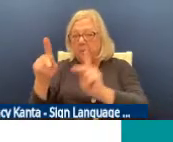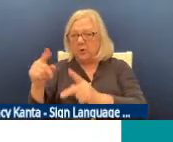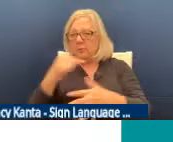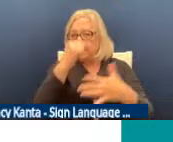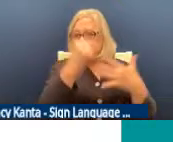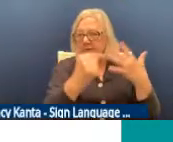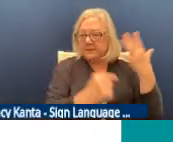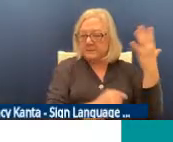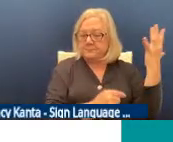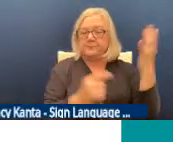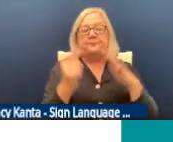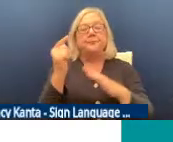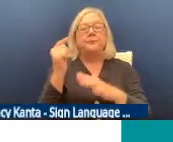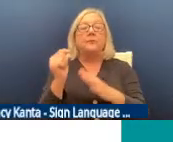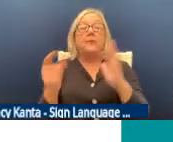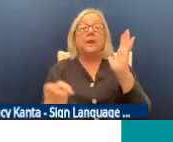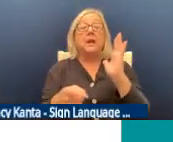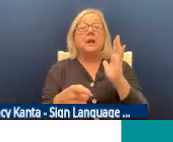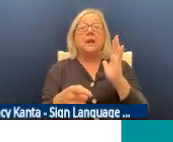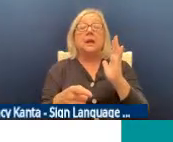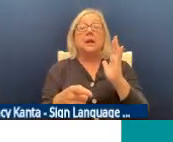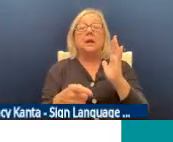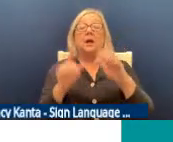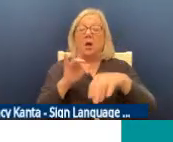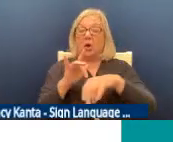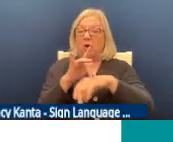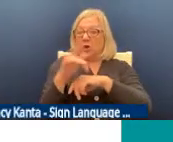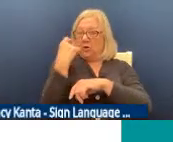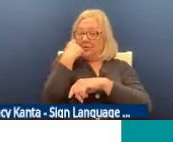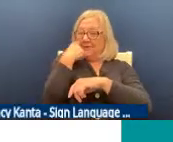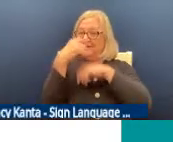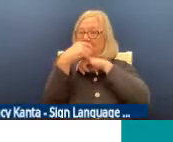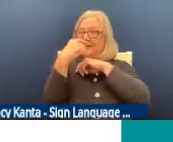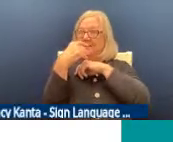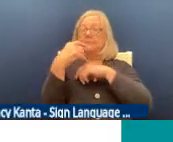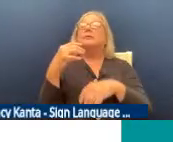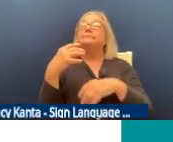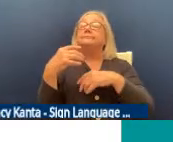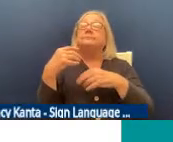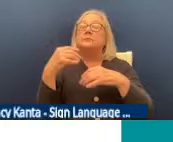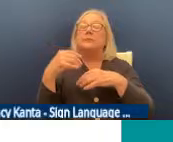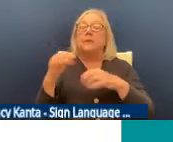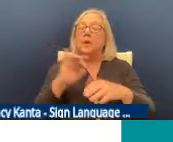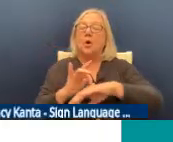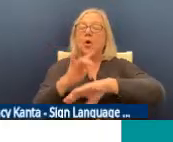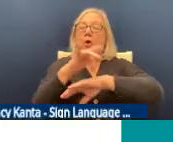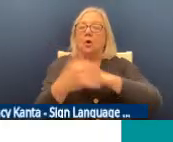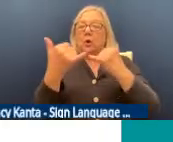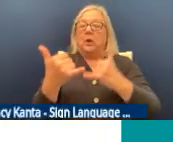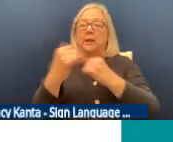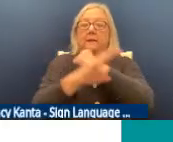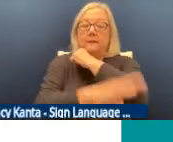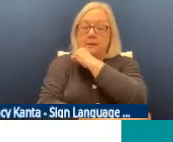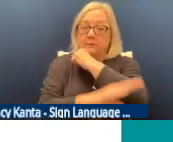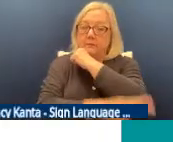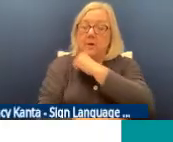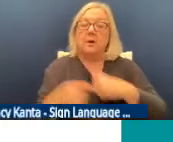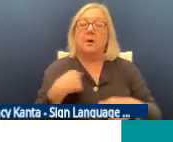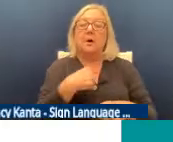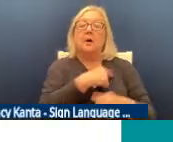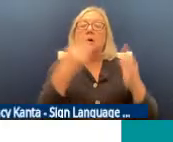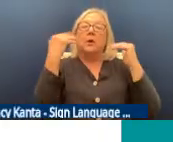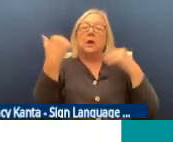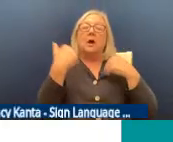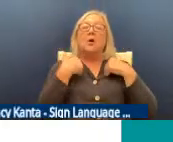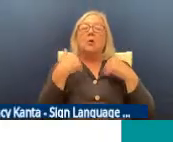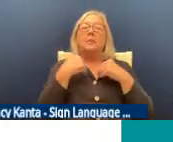Sometime early this fall, we hope to have a permit or a navigational